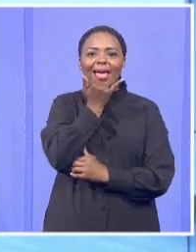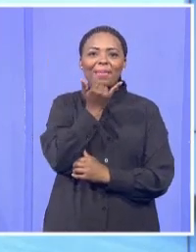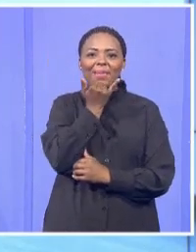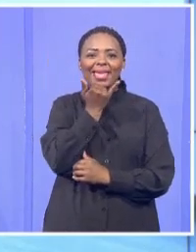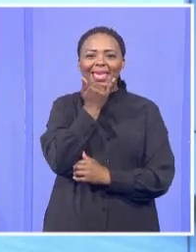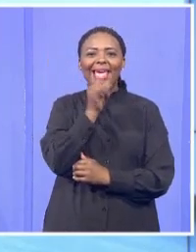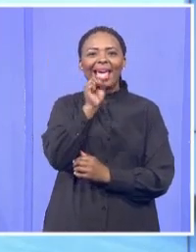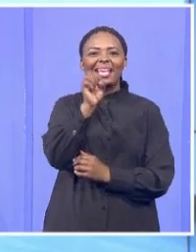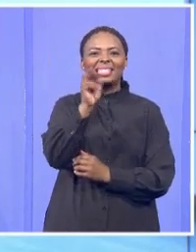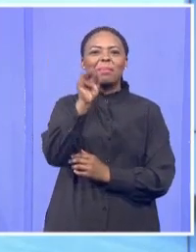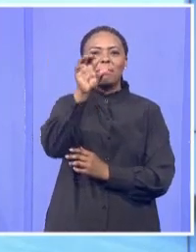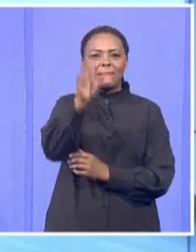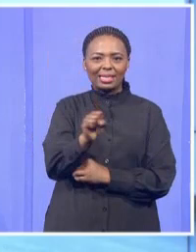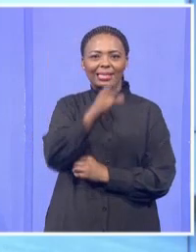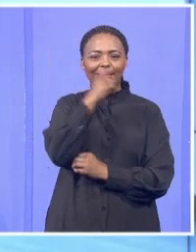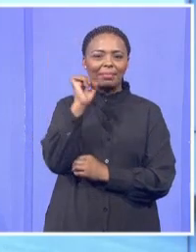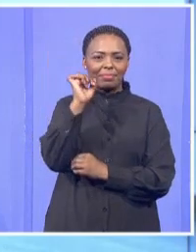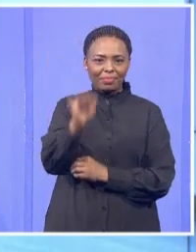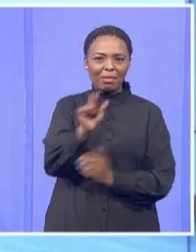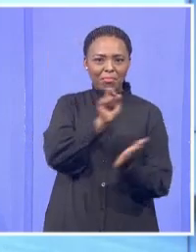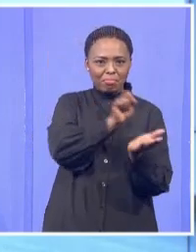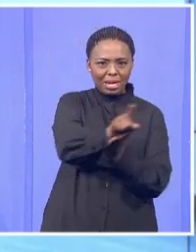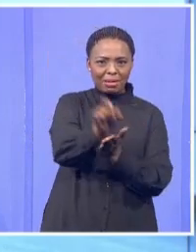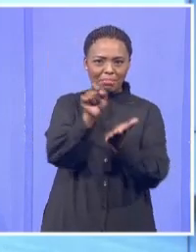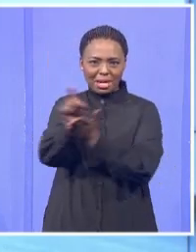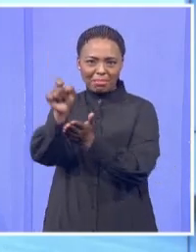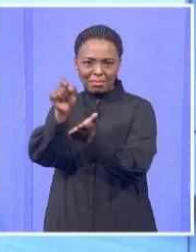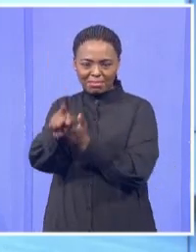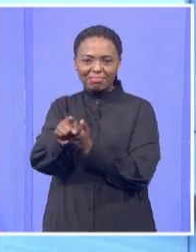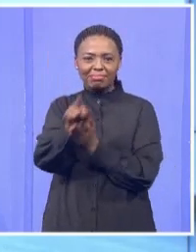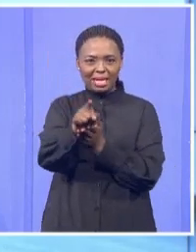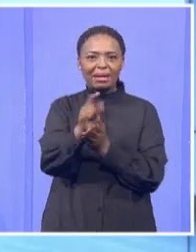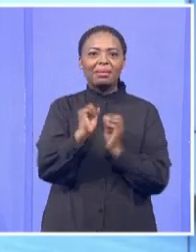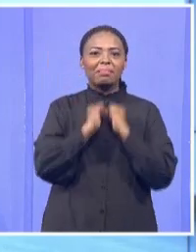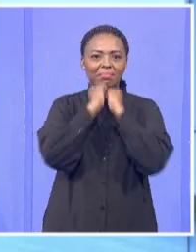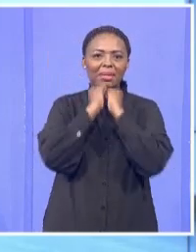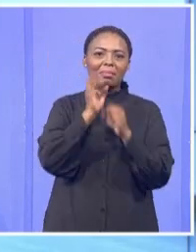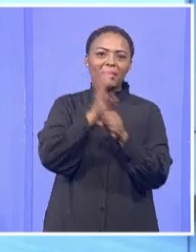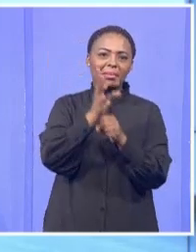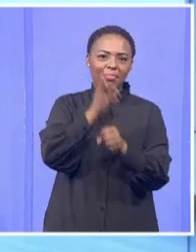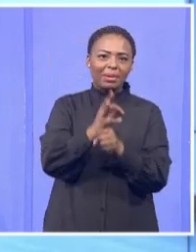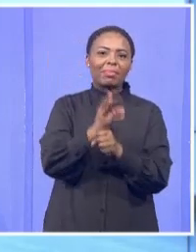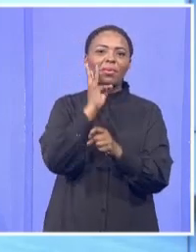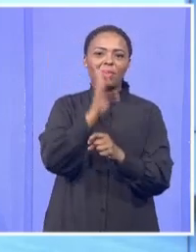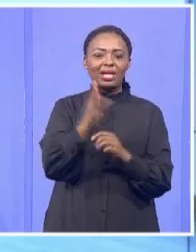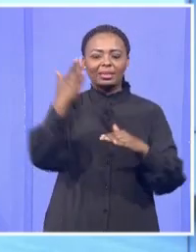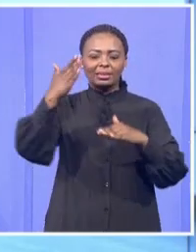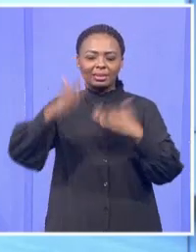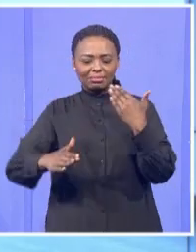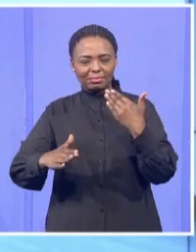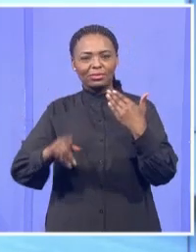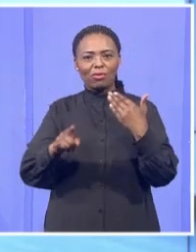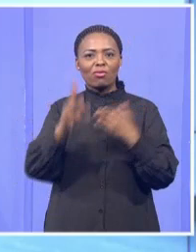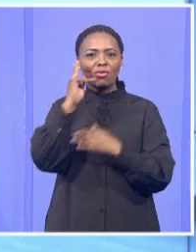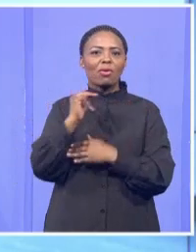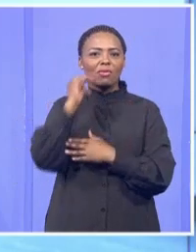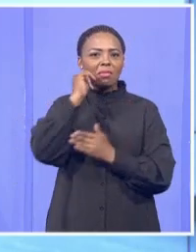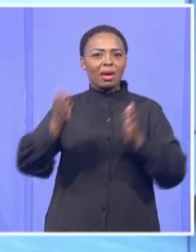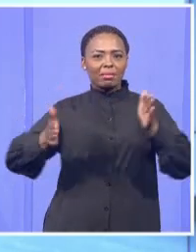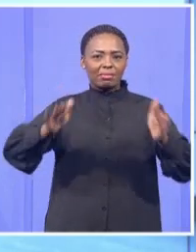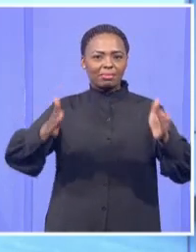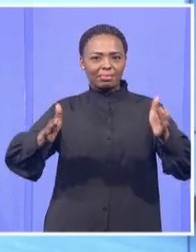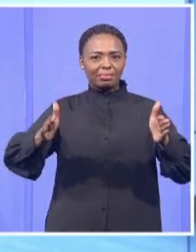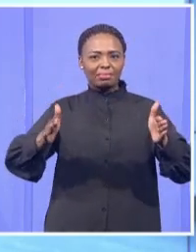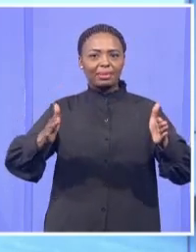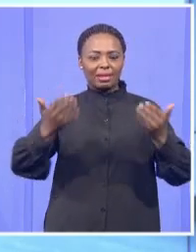SMSs, which will be, of course, the SMSs that they will be sending out until the end of November, just to give you an indication on